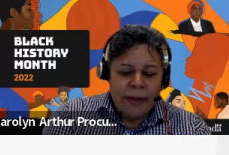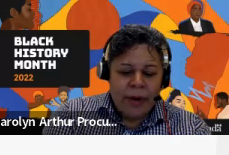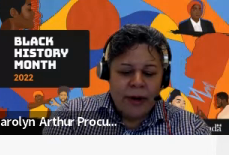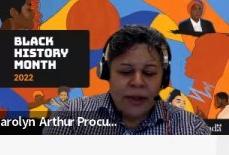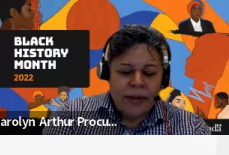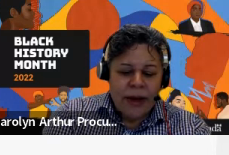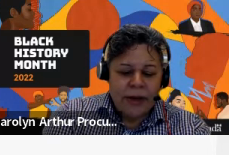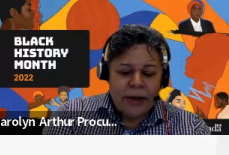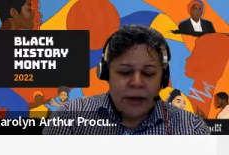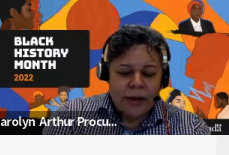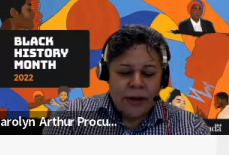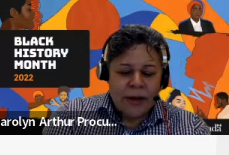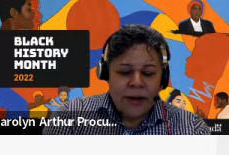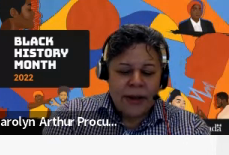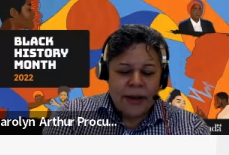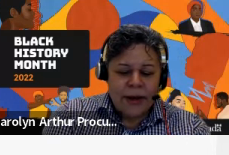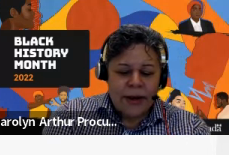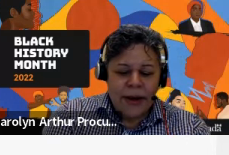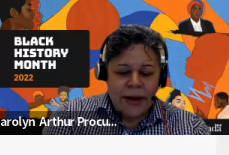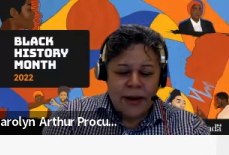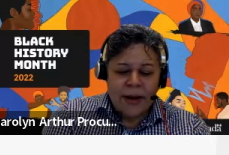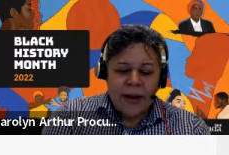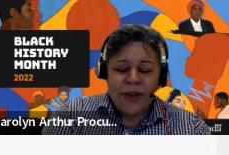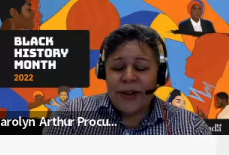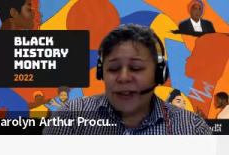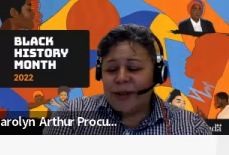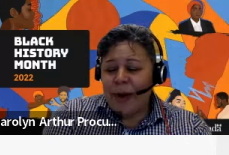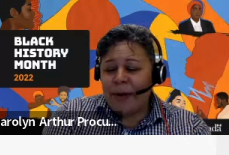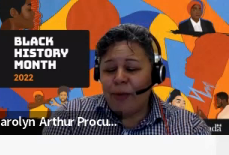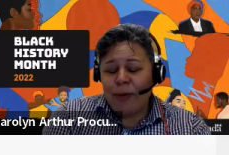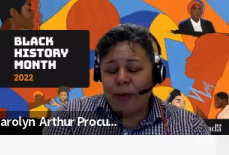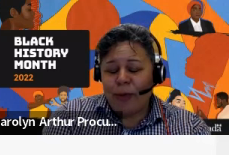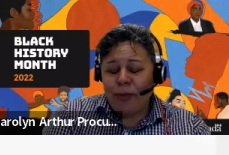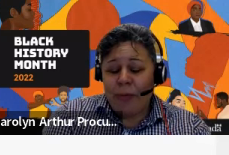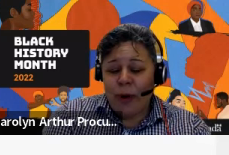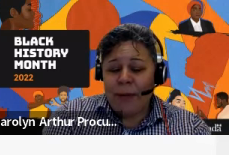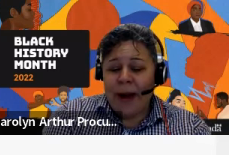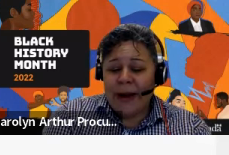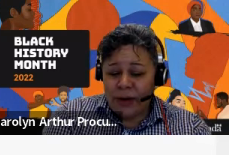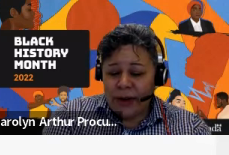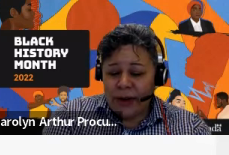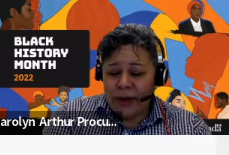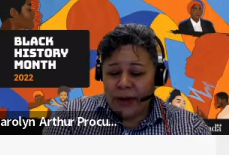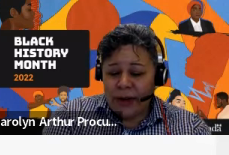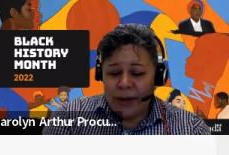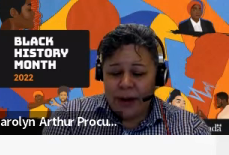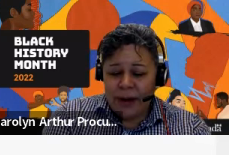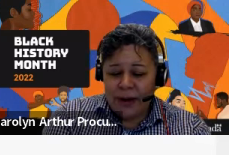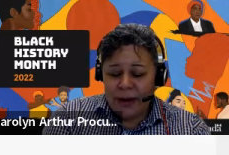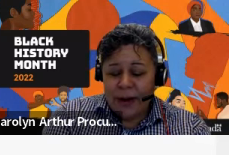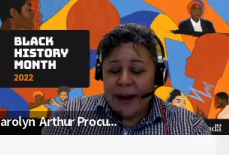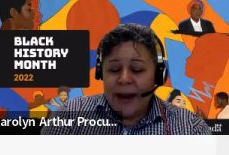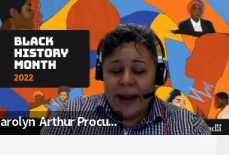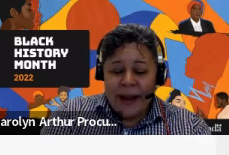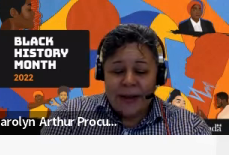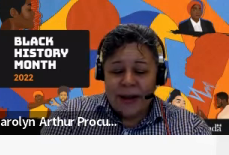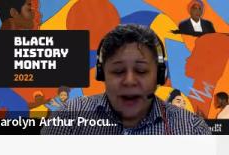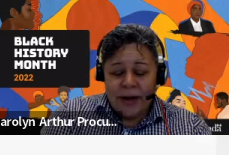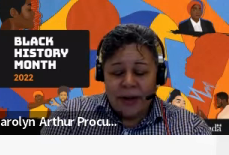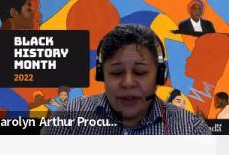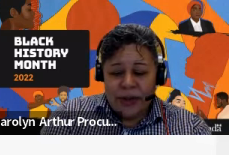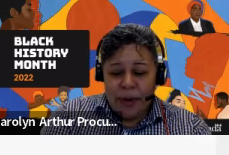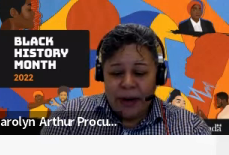Or even like project manager, let's click on that. So this is one of my tricks when I'm on here